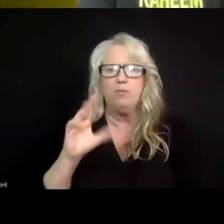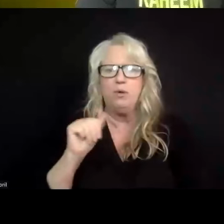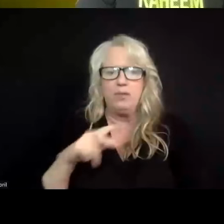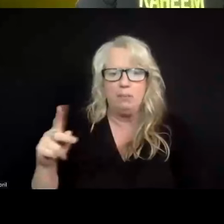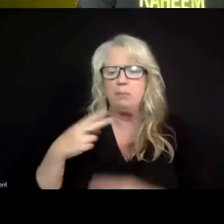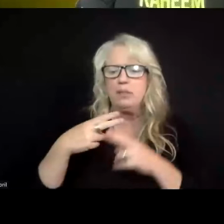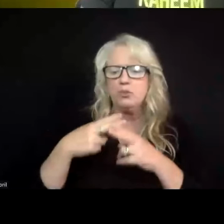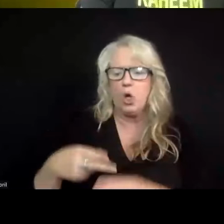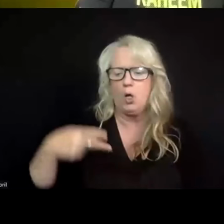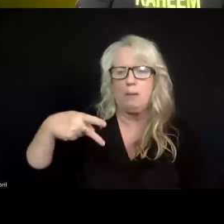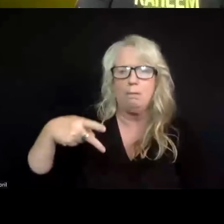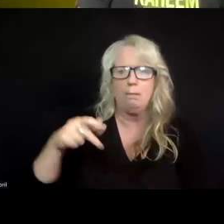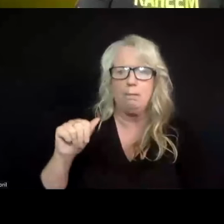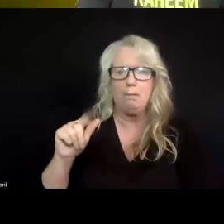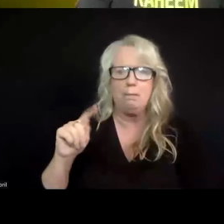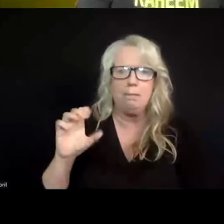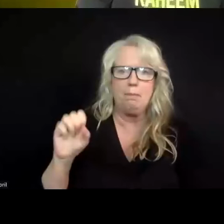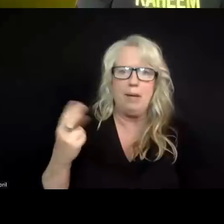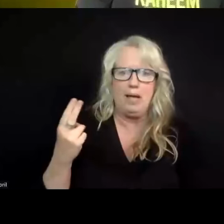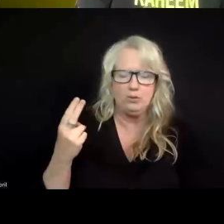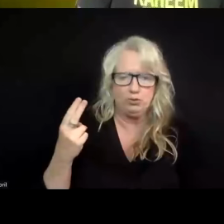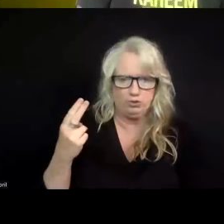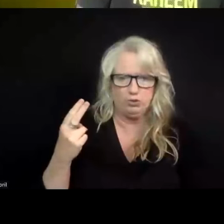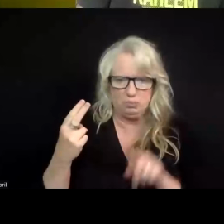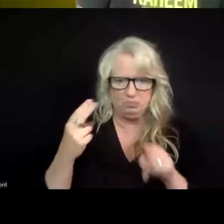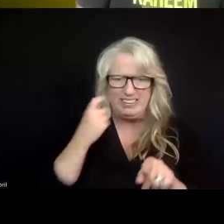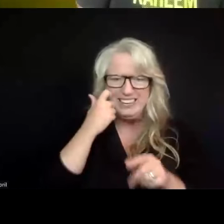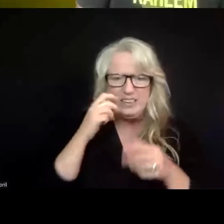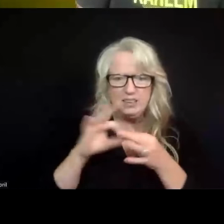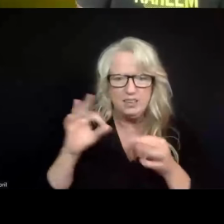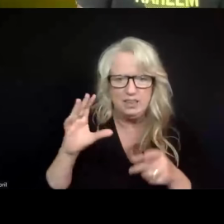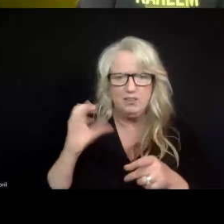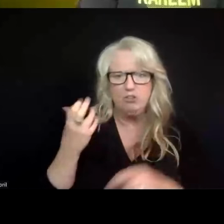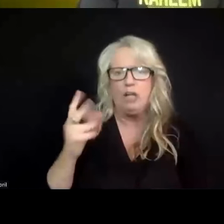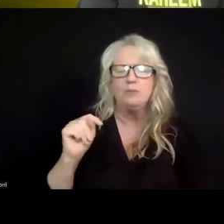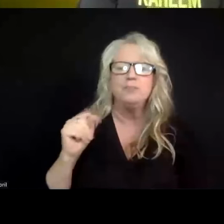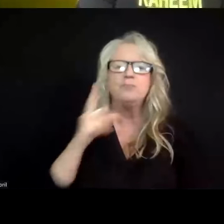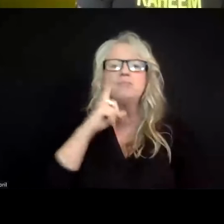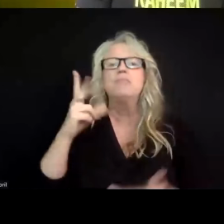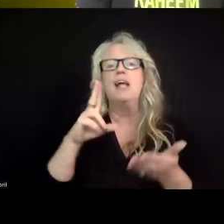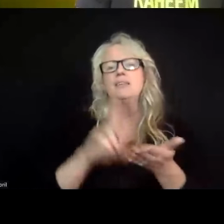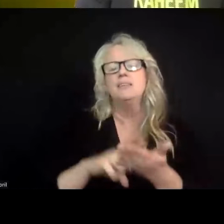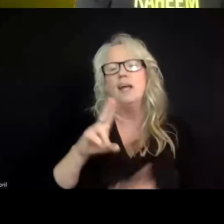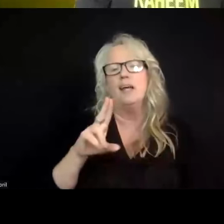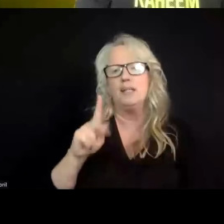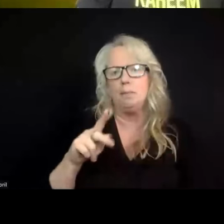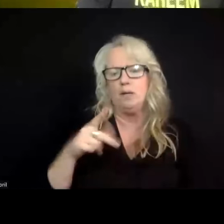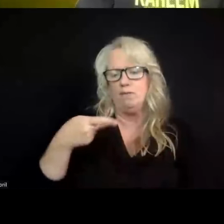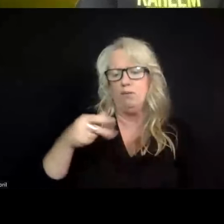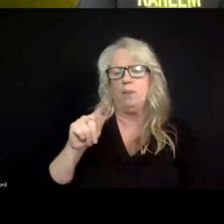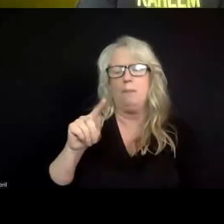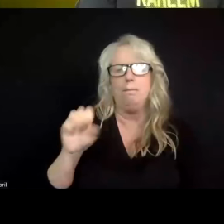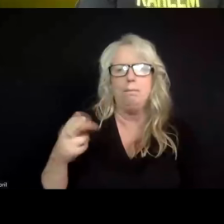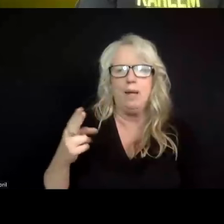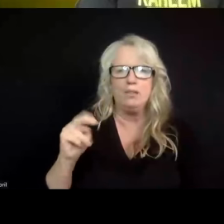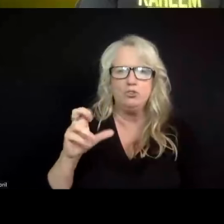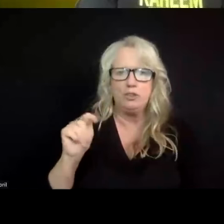Patch by going to this link here dropped in the chat. And you can also sign up for the Patch Network if you're